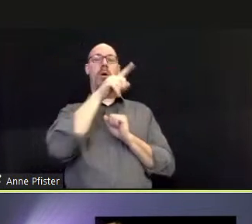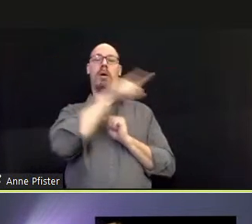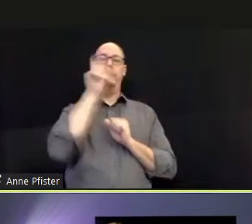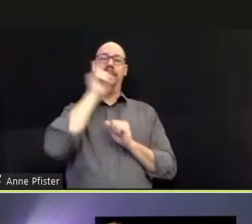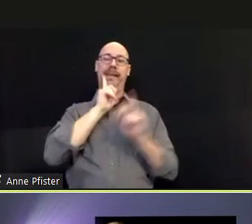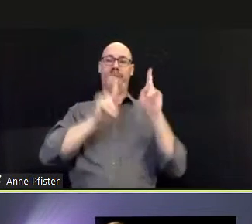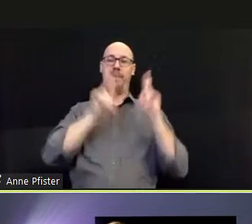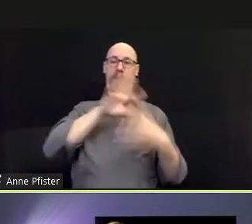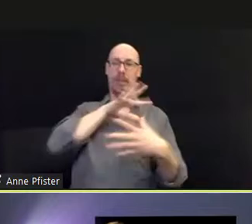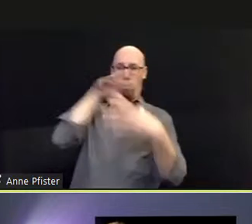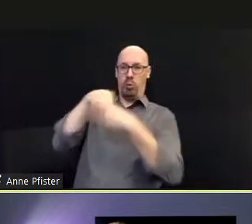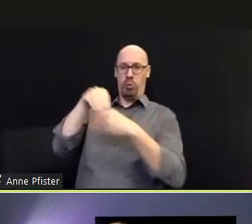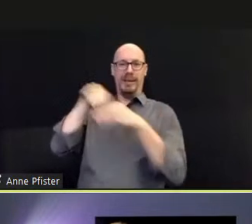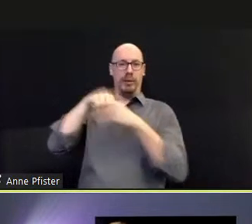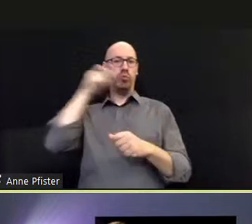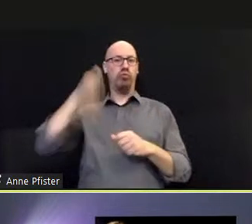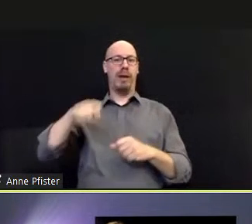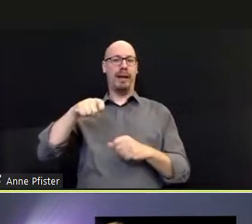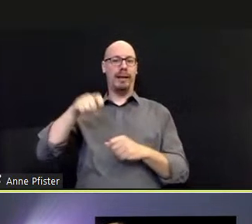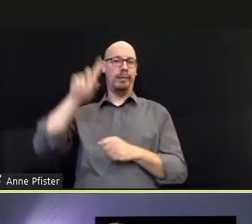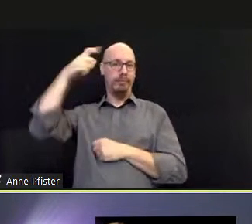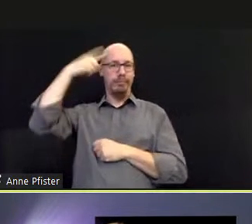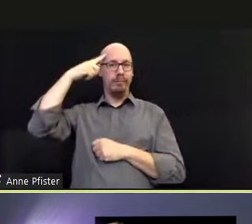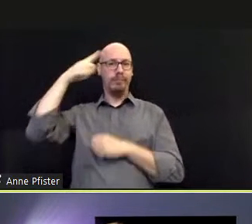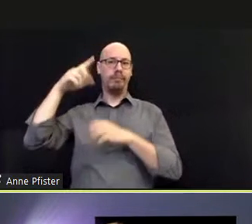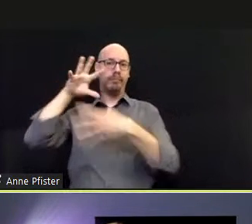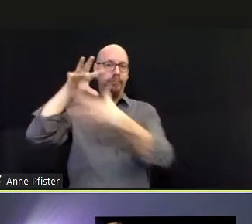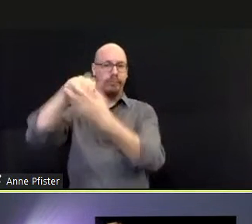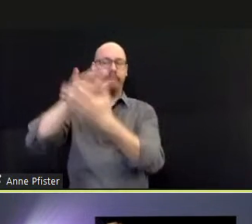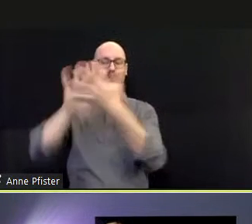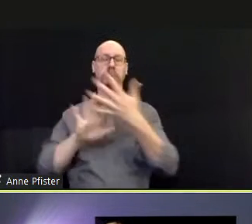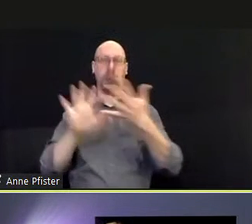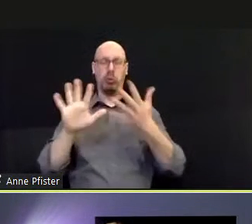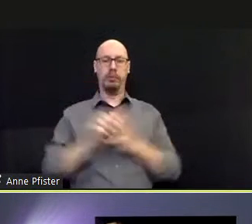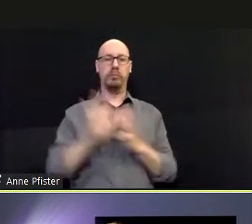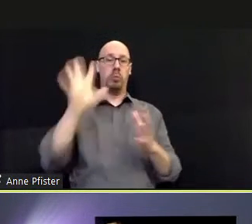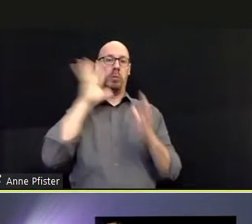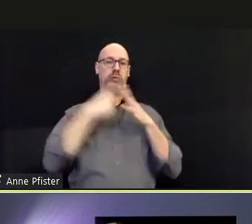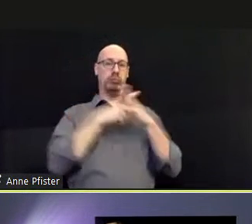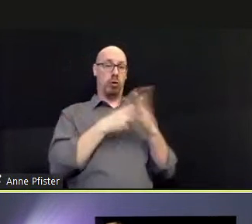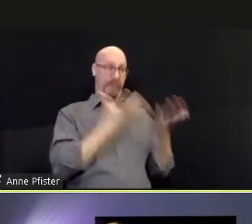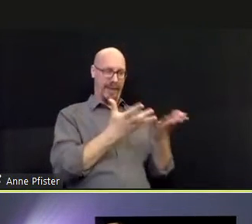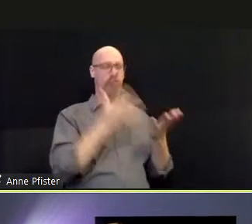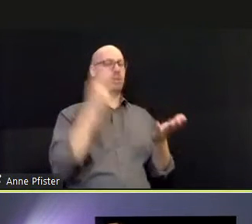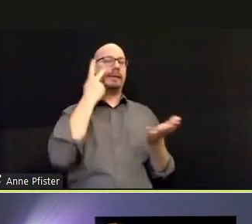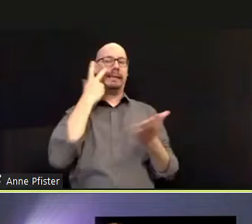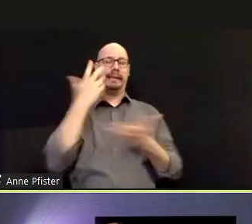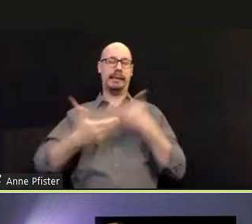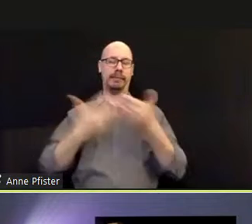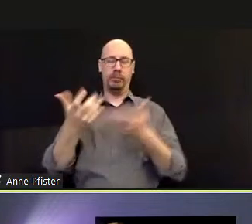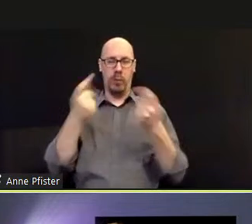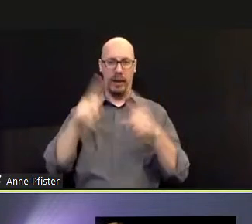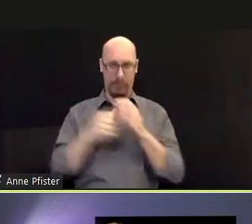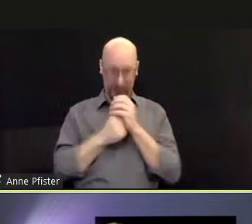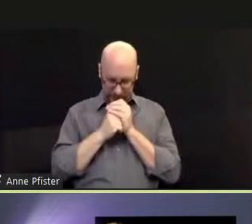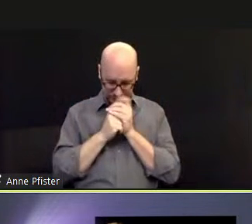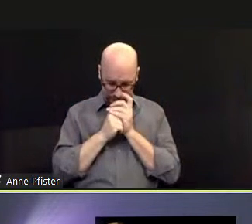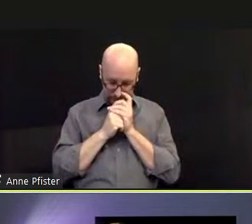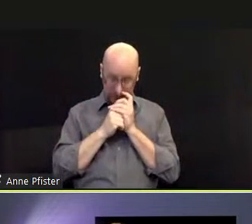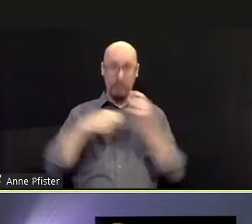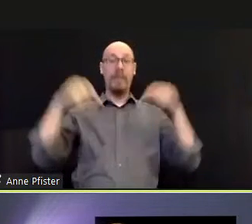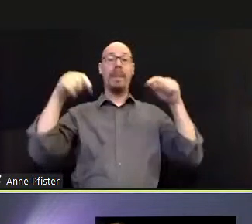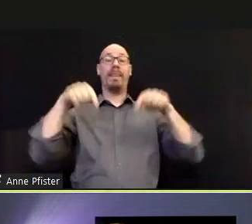project. So I'm going to start with that, and we'll see where this goes. This panel celebrates Leila